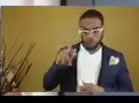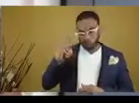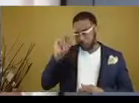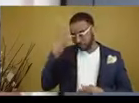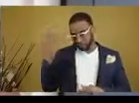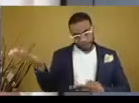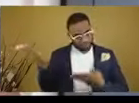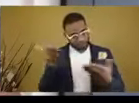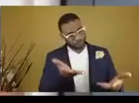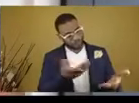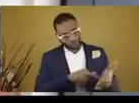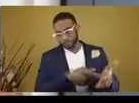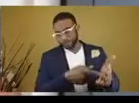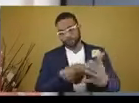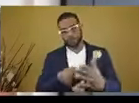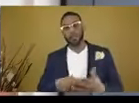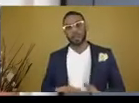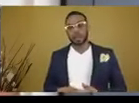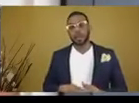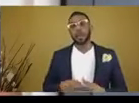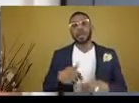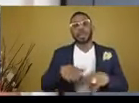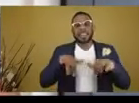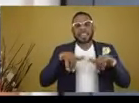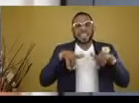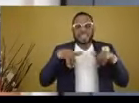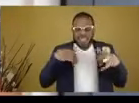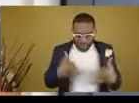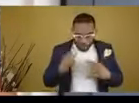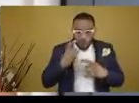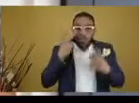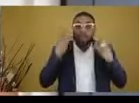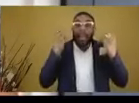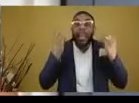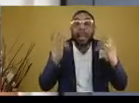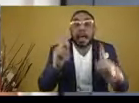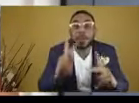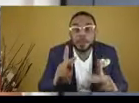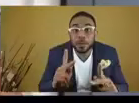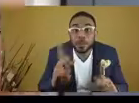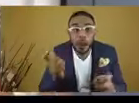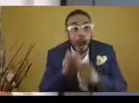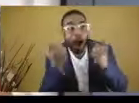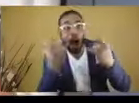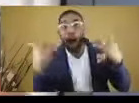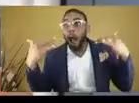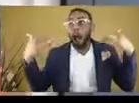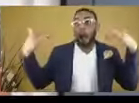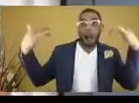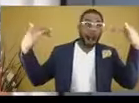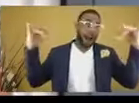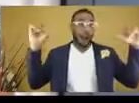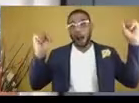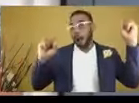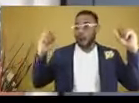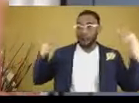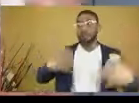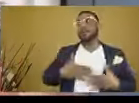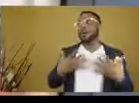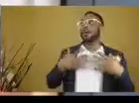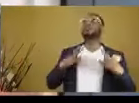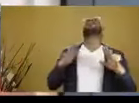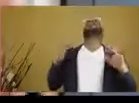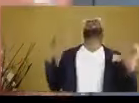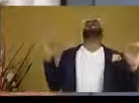in, that in this moment, you see a lot of people celebrating, a lot of people like, oh, so glad to return to